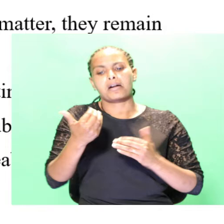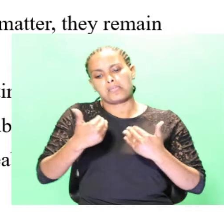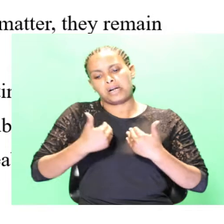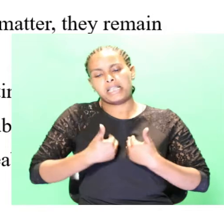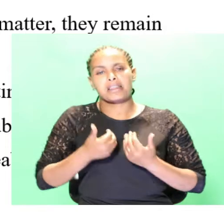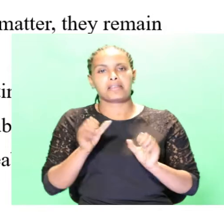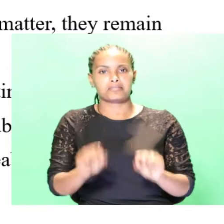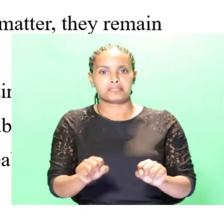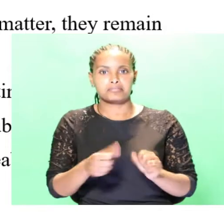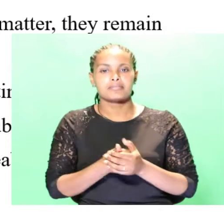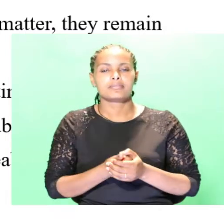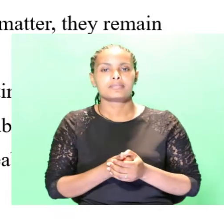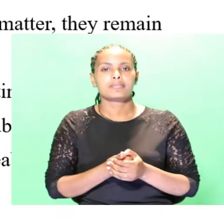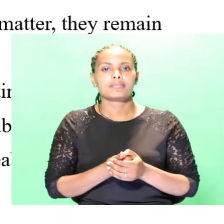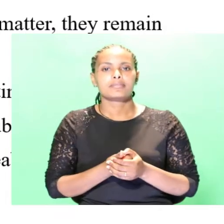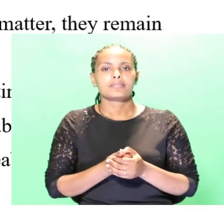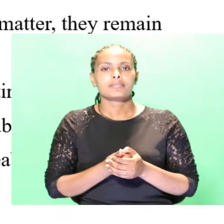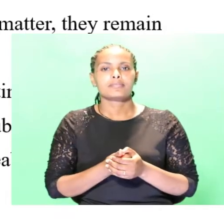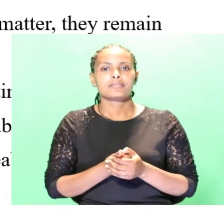present.